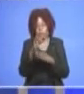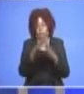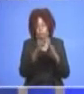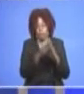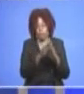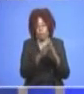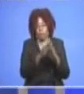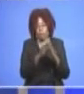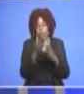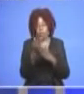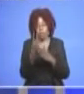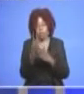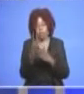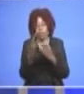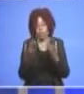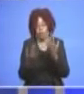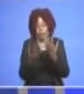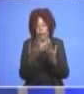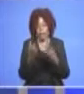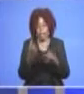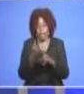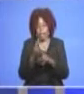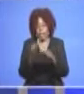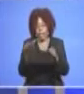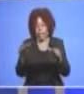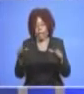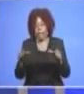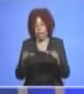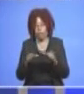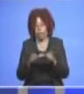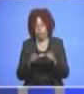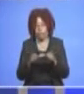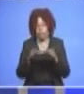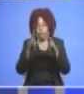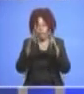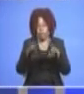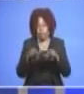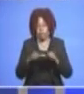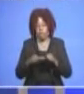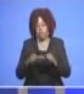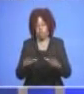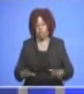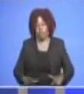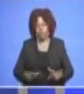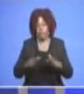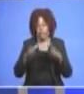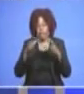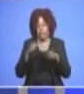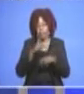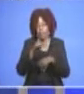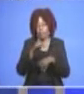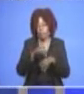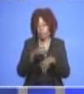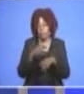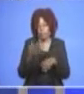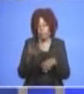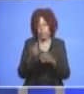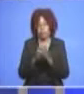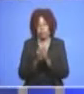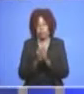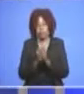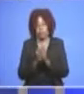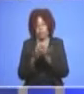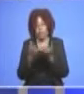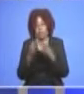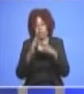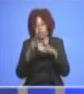Harbor since two fires hit the area earlier this year. Meantime, residents continue to live in relative normalcy. Altavi's Munnings has